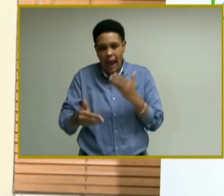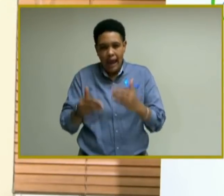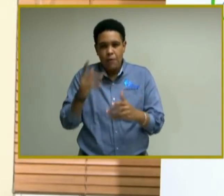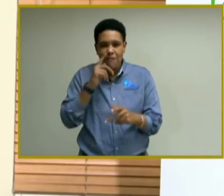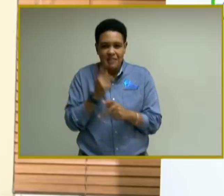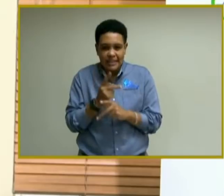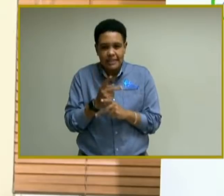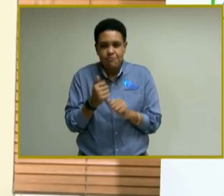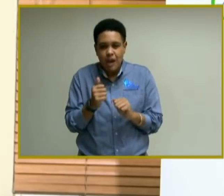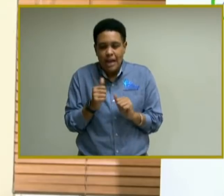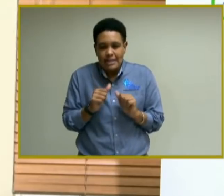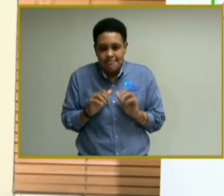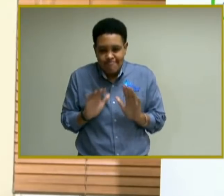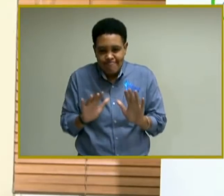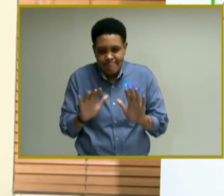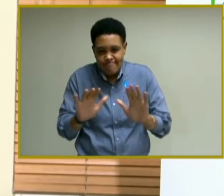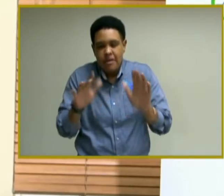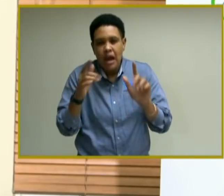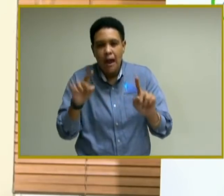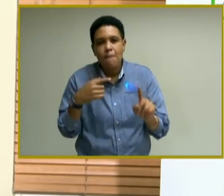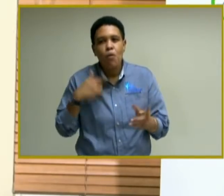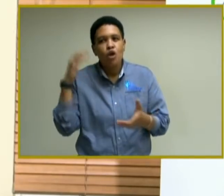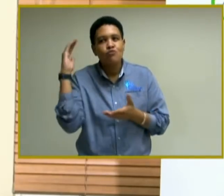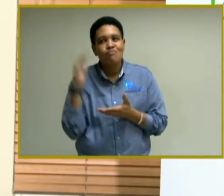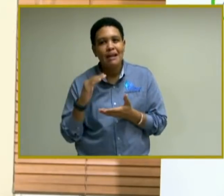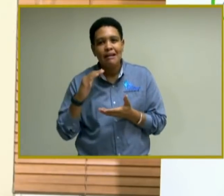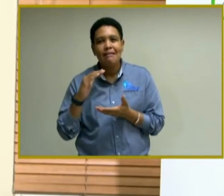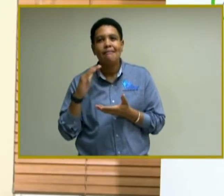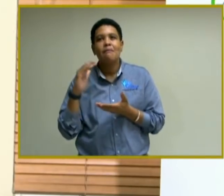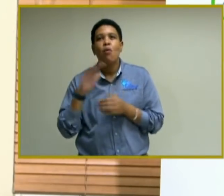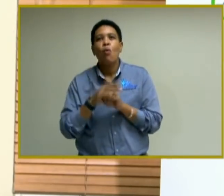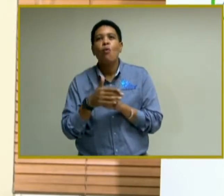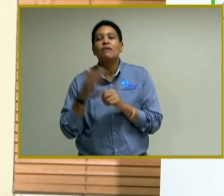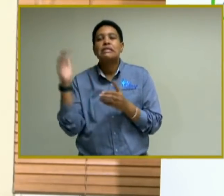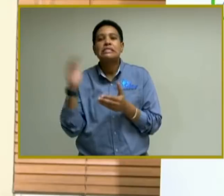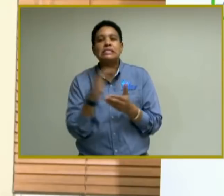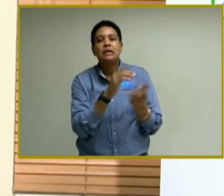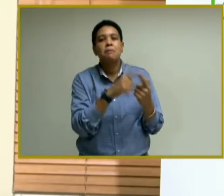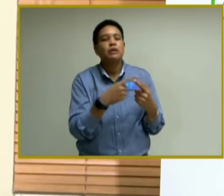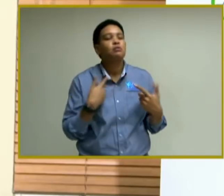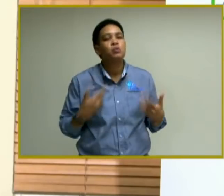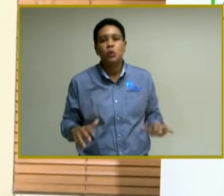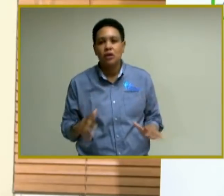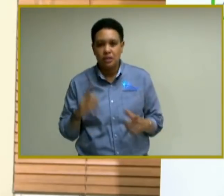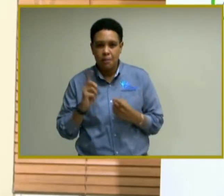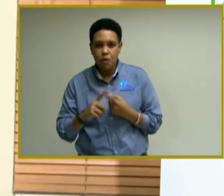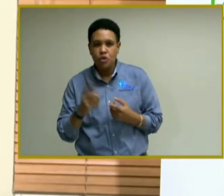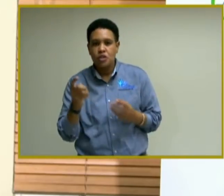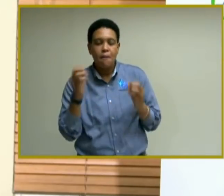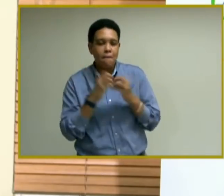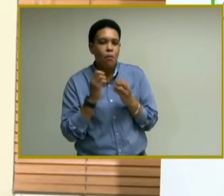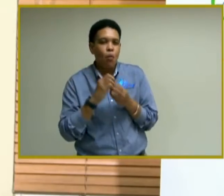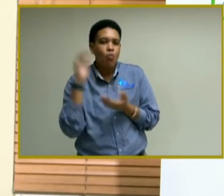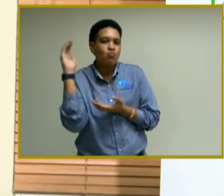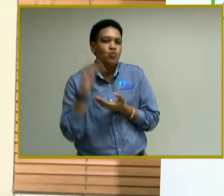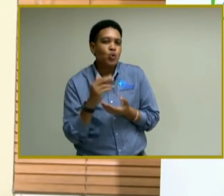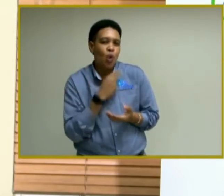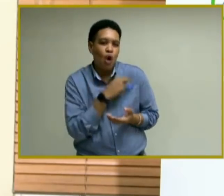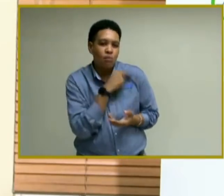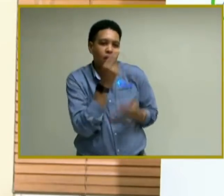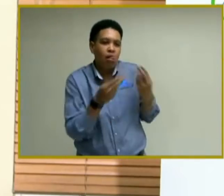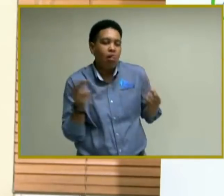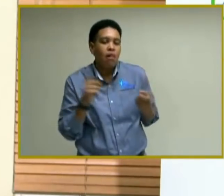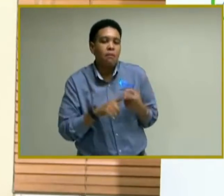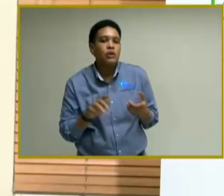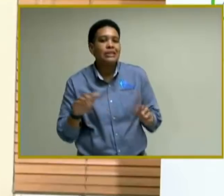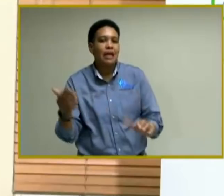pressing ahead. We want to minimize positives and more so minimize hospitalizations and deaths. There are many